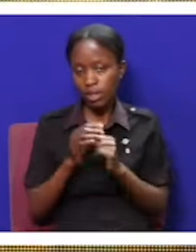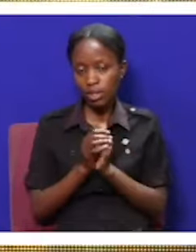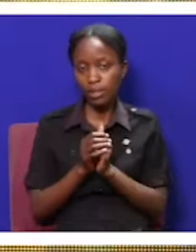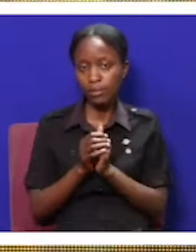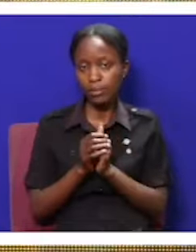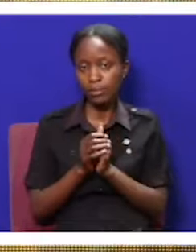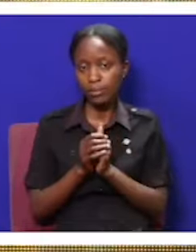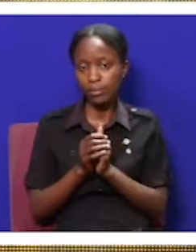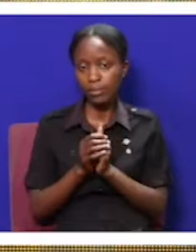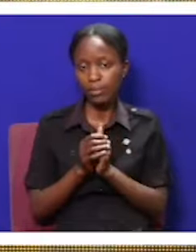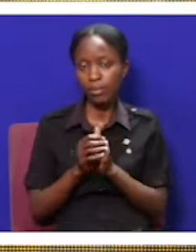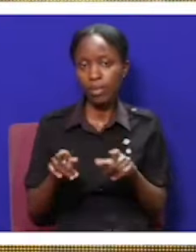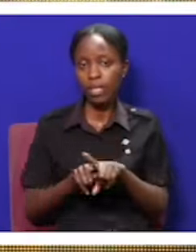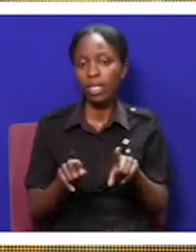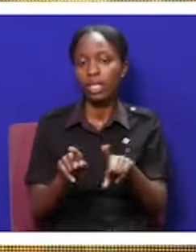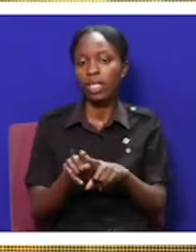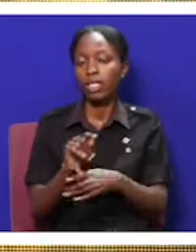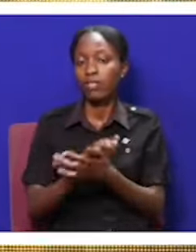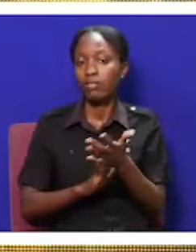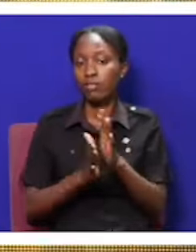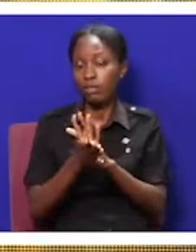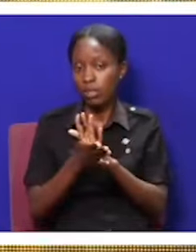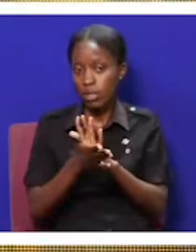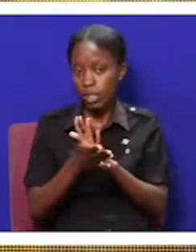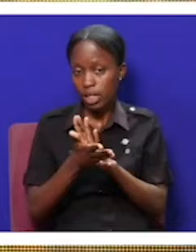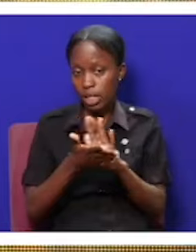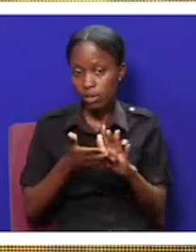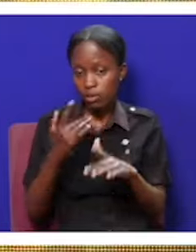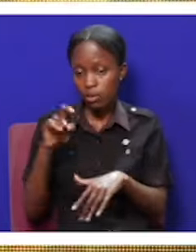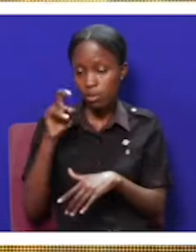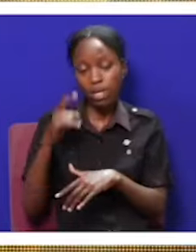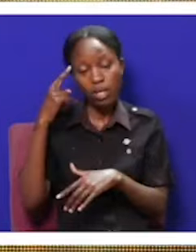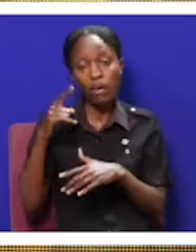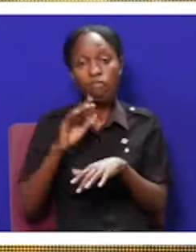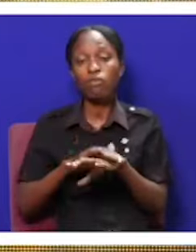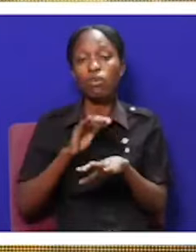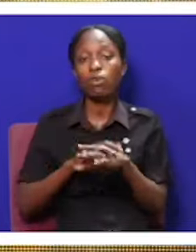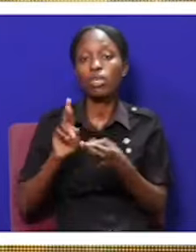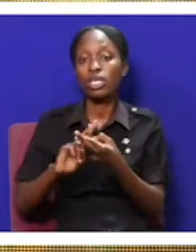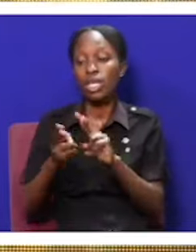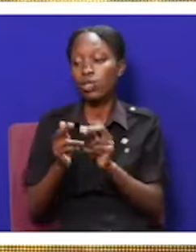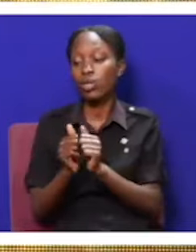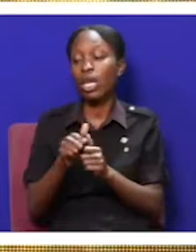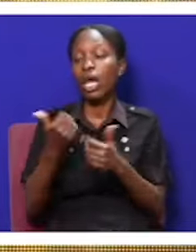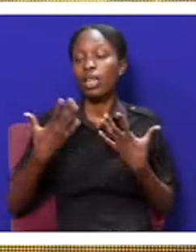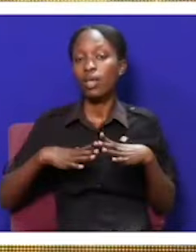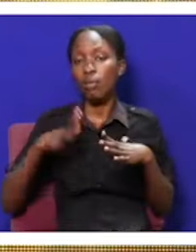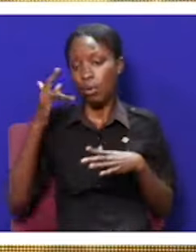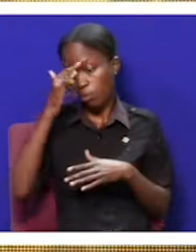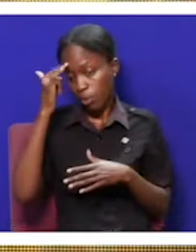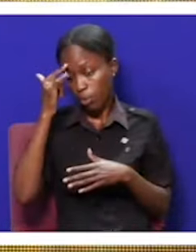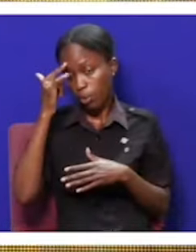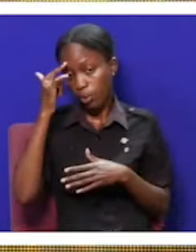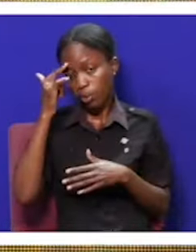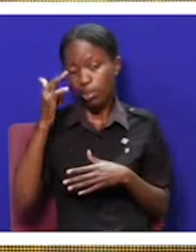even forgiveness is also needed for healthy relationships with others because of